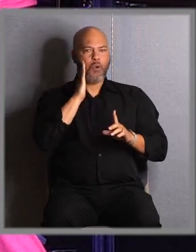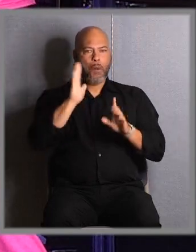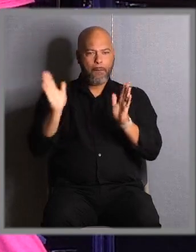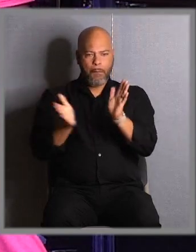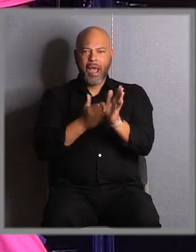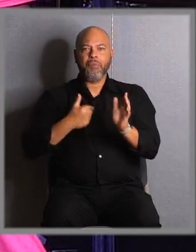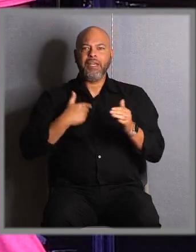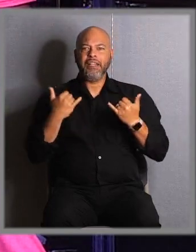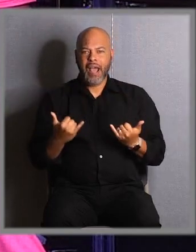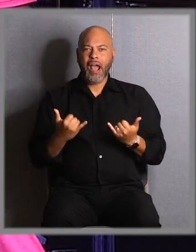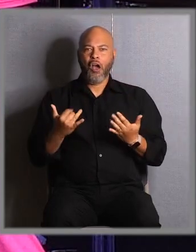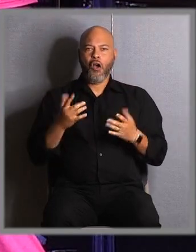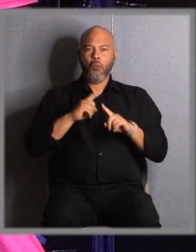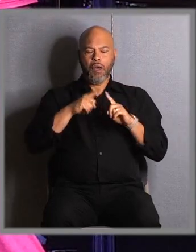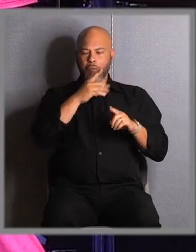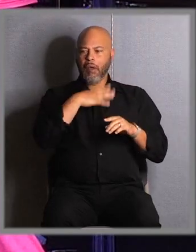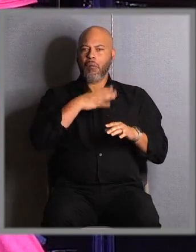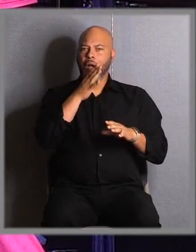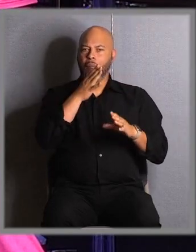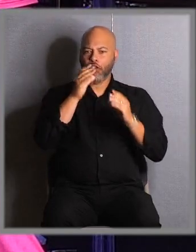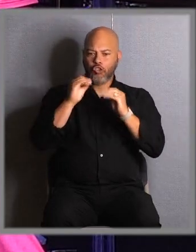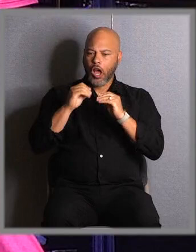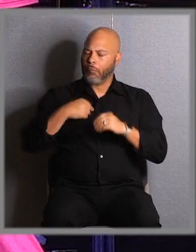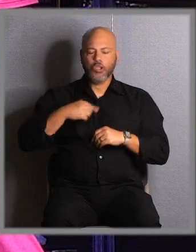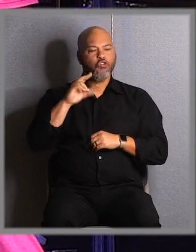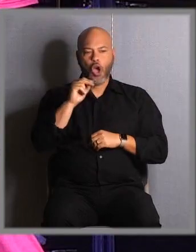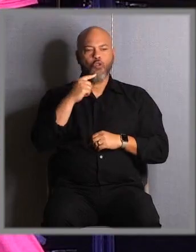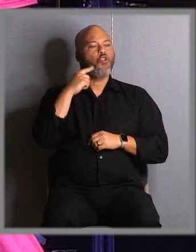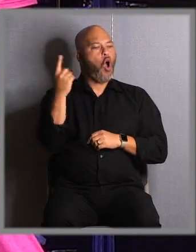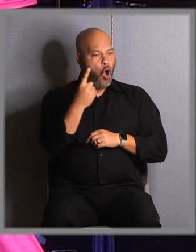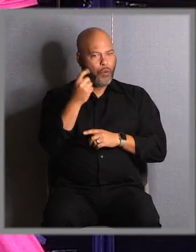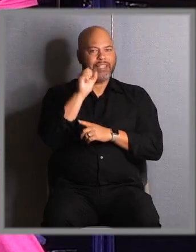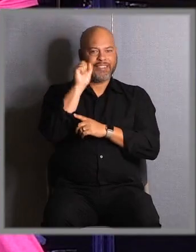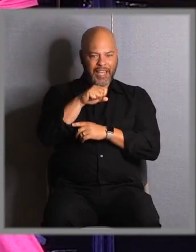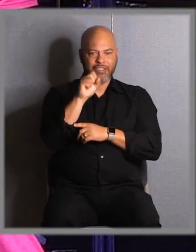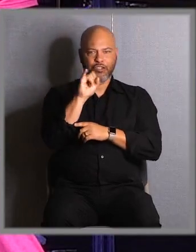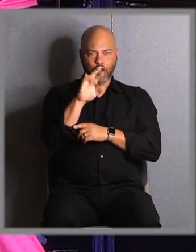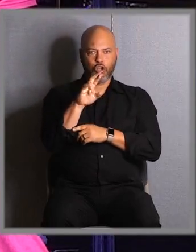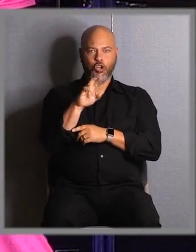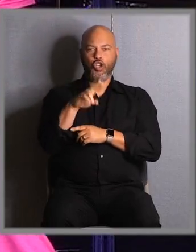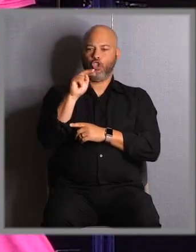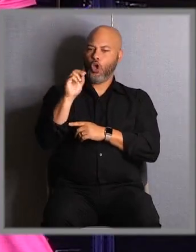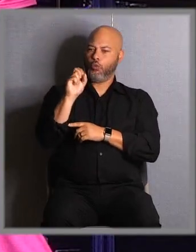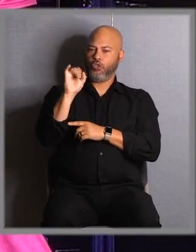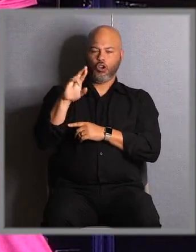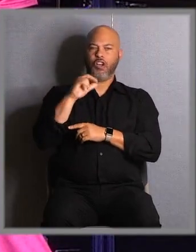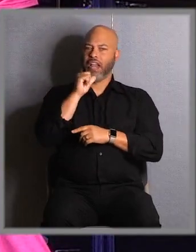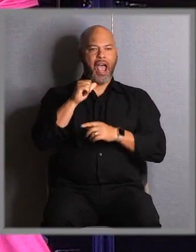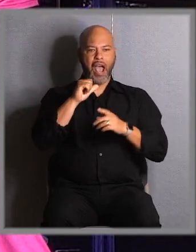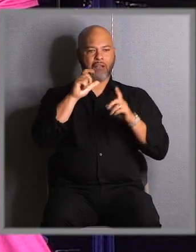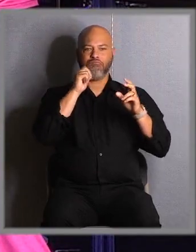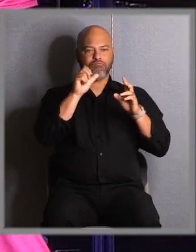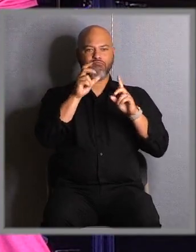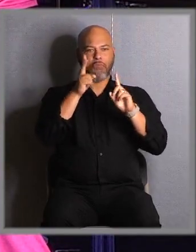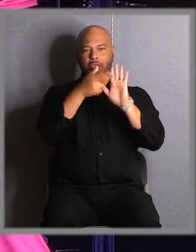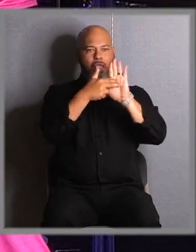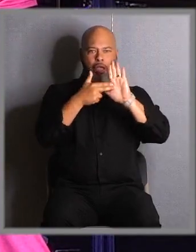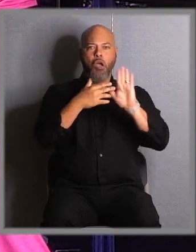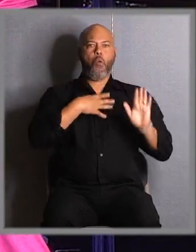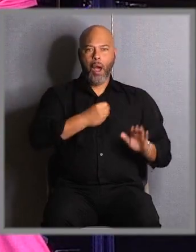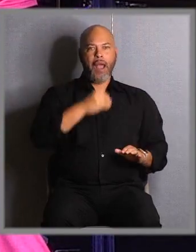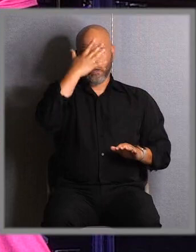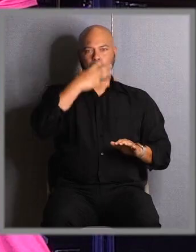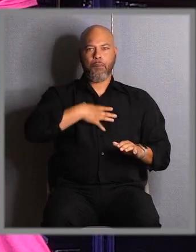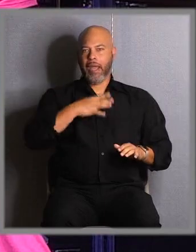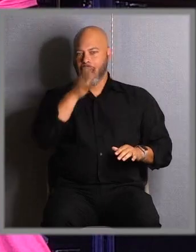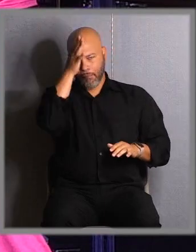But she taught us, you always yes, sir, and no, sir. It wasn't no white man, white woman. You yes, ma'am,